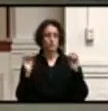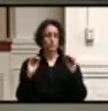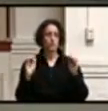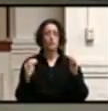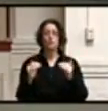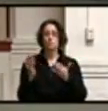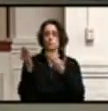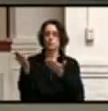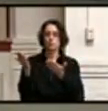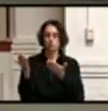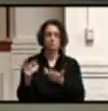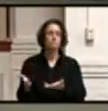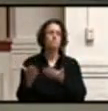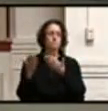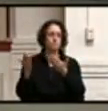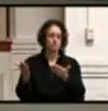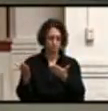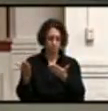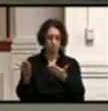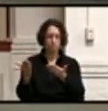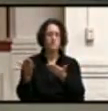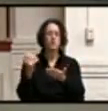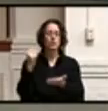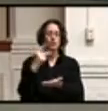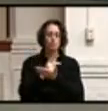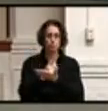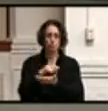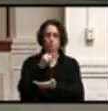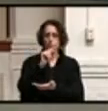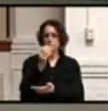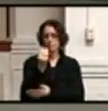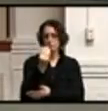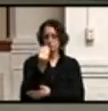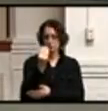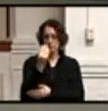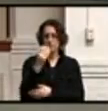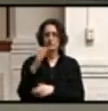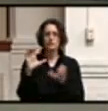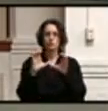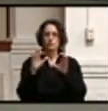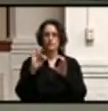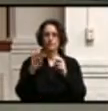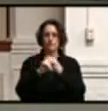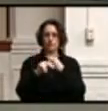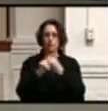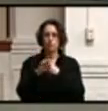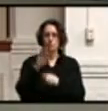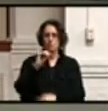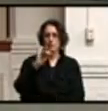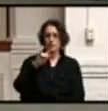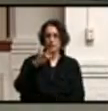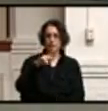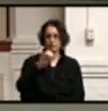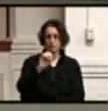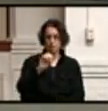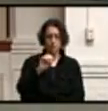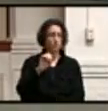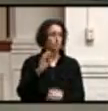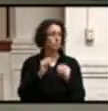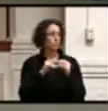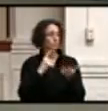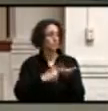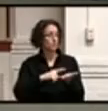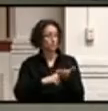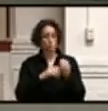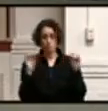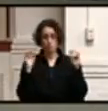motion. Move we approve the 2014 Certificate of Highway Mileage as presented. Any further discussion?